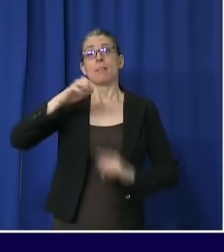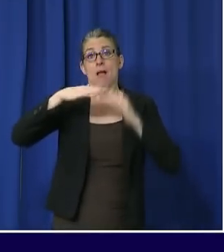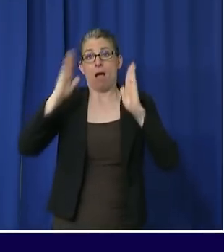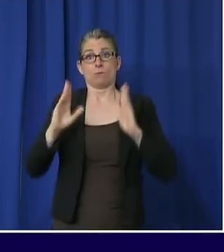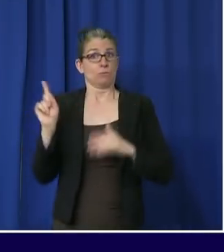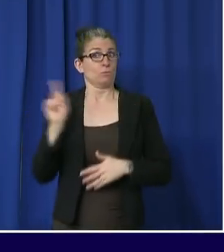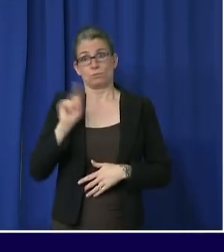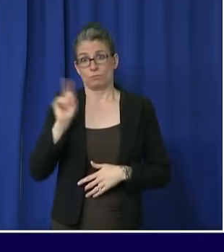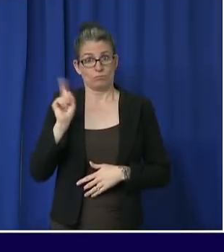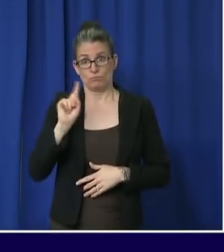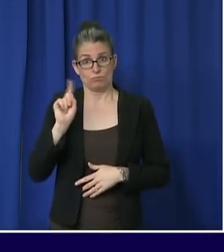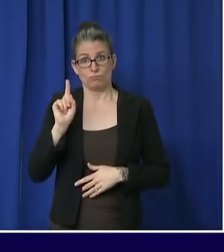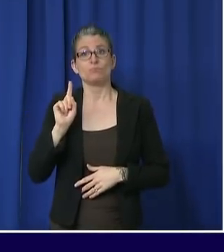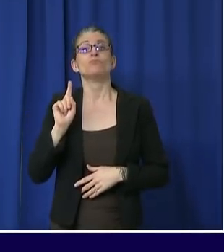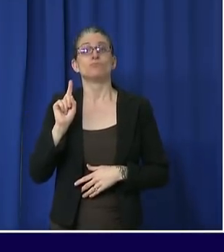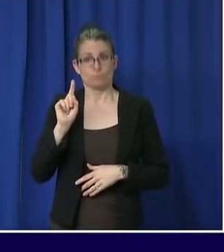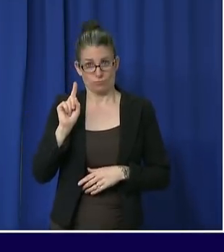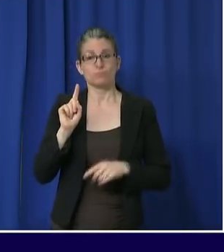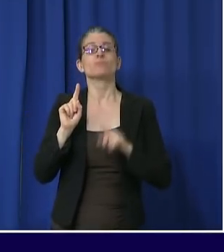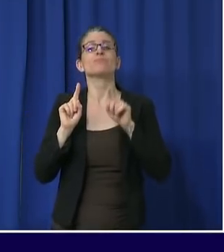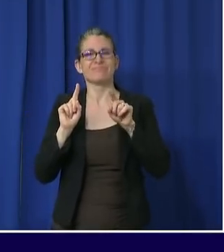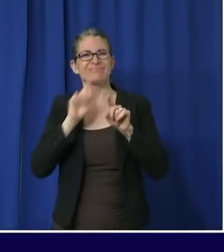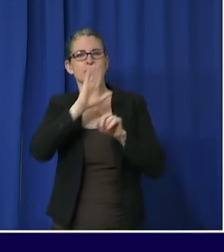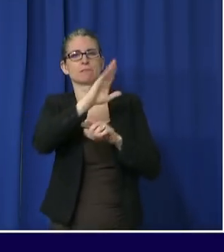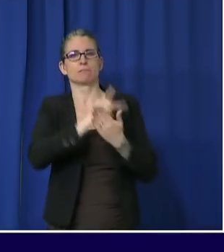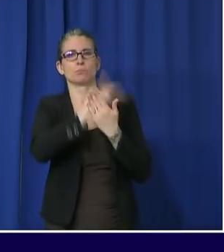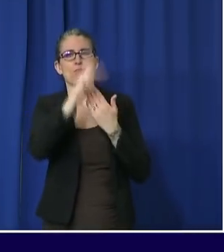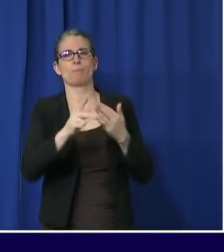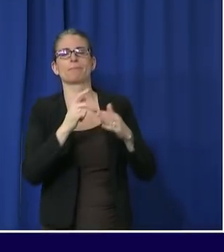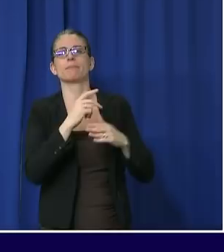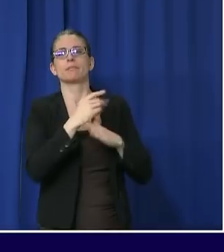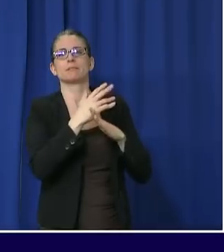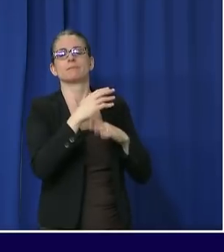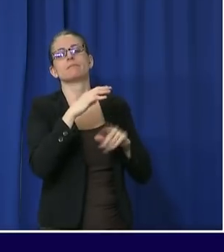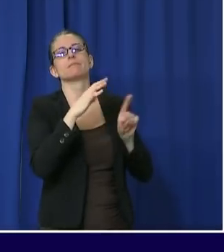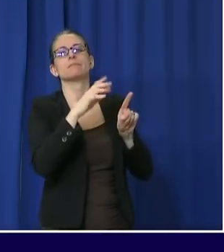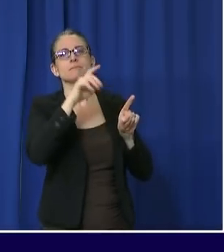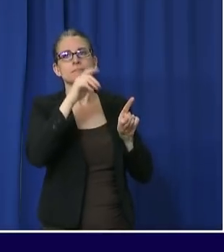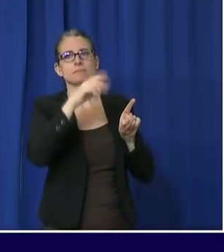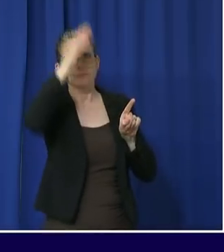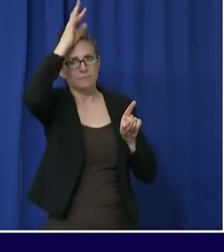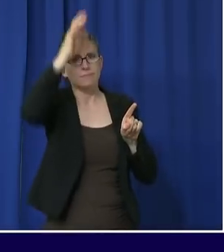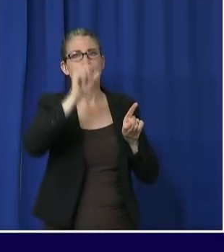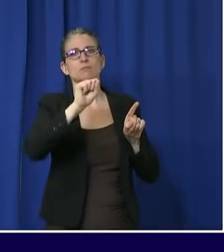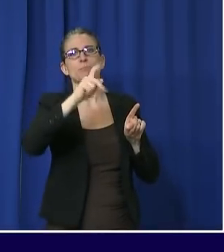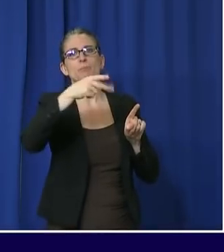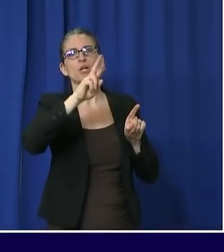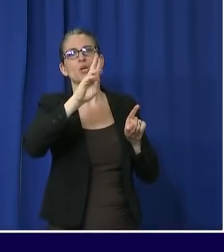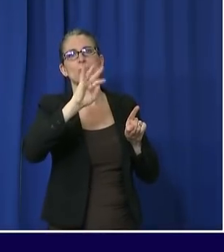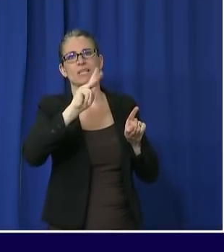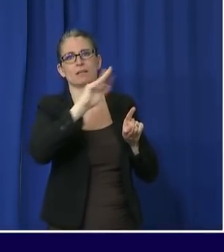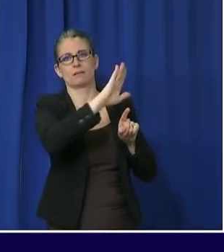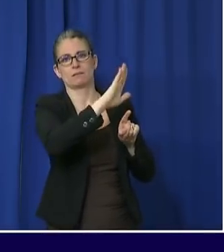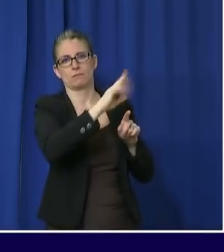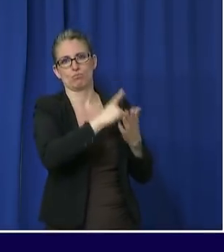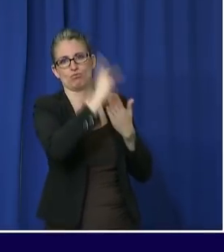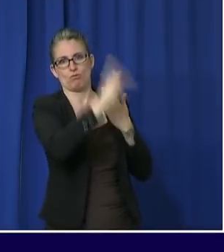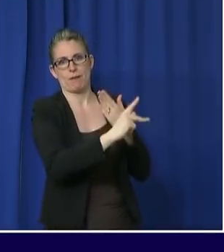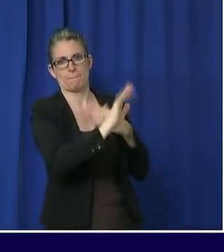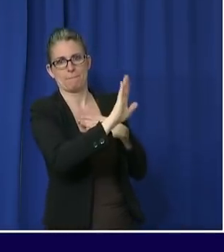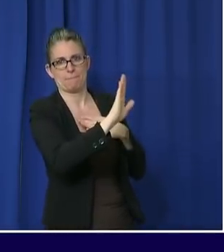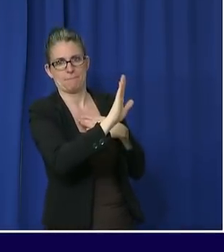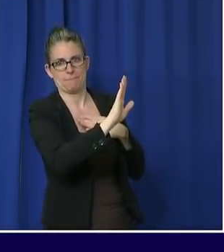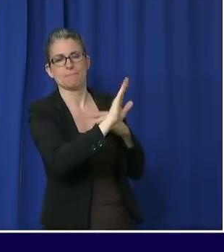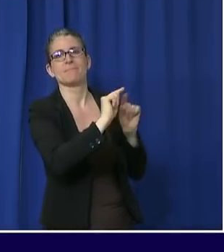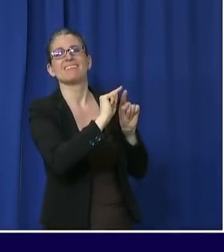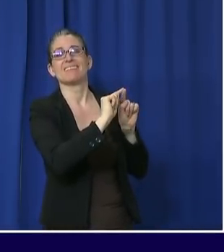It's part of a series of other homes that are in the area. And so we're trying to figure out actually if it's a